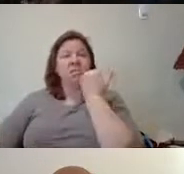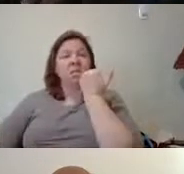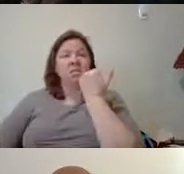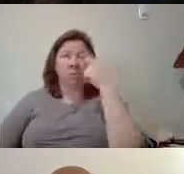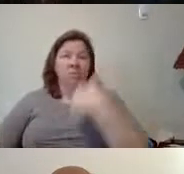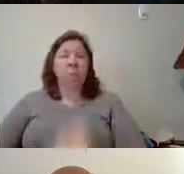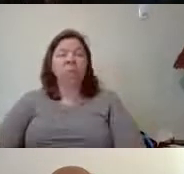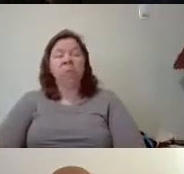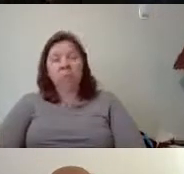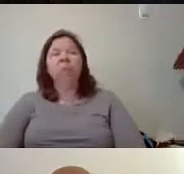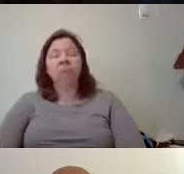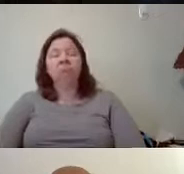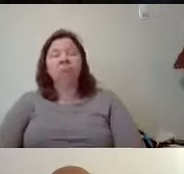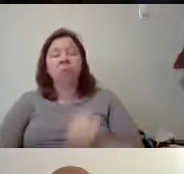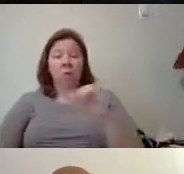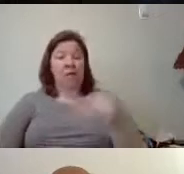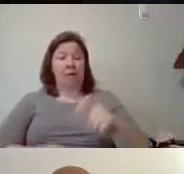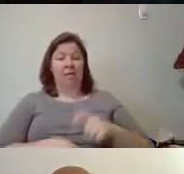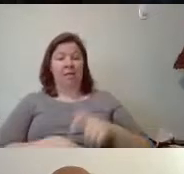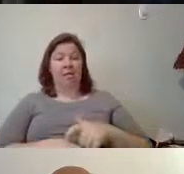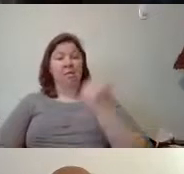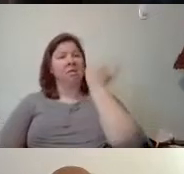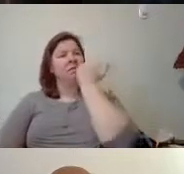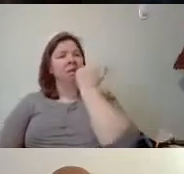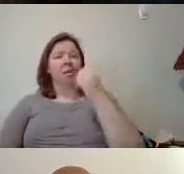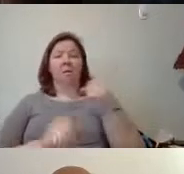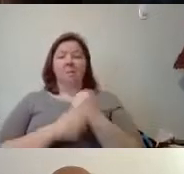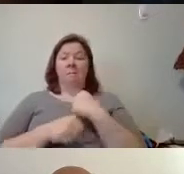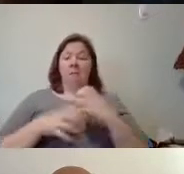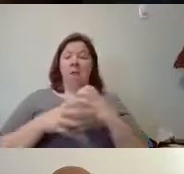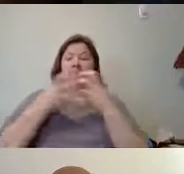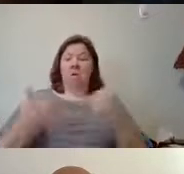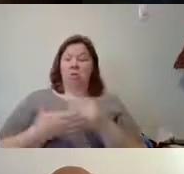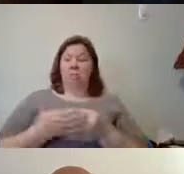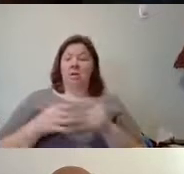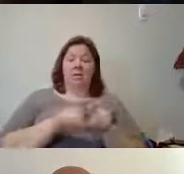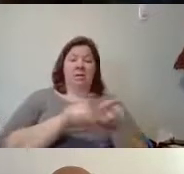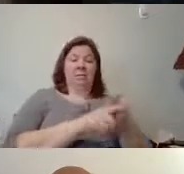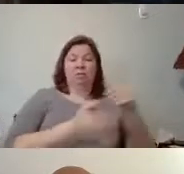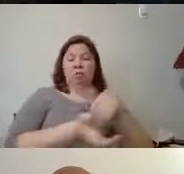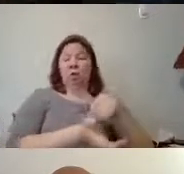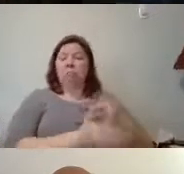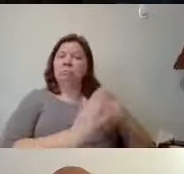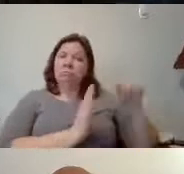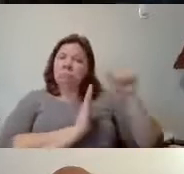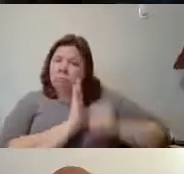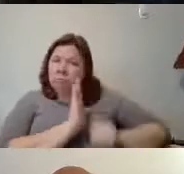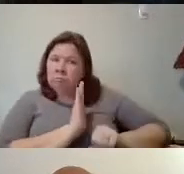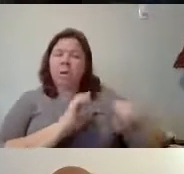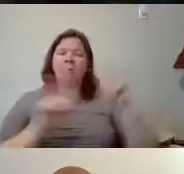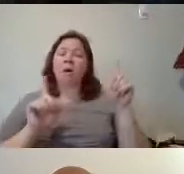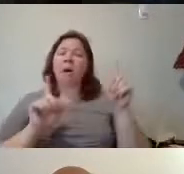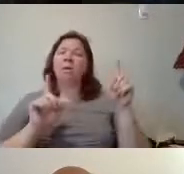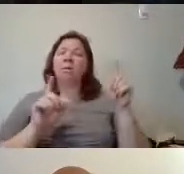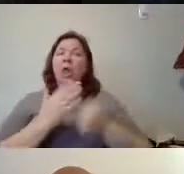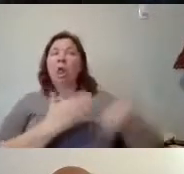And so at the time, a dentist didn't make as much money as a physician, didn't seem to be as prestigious a job as a